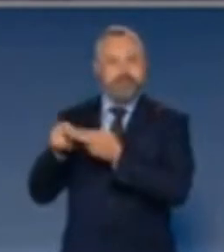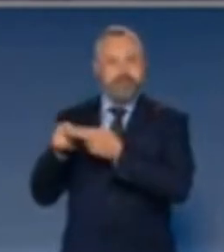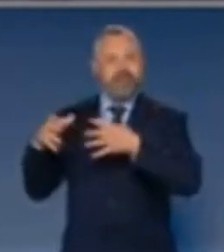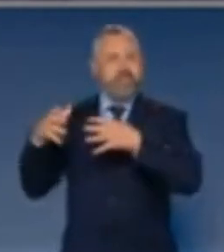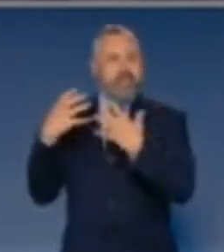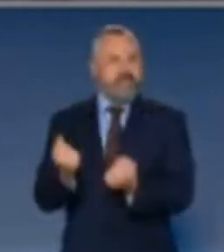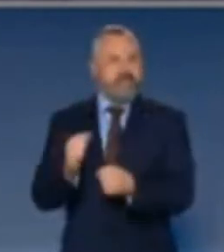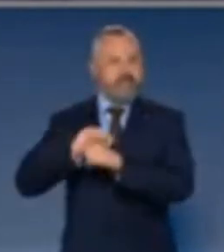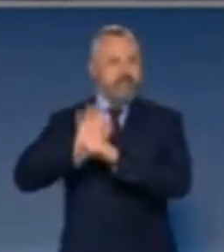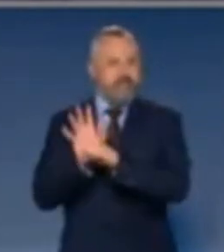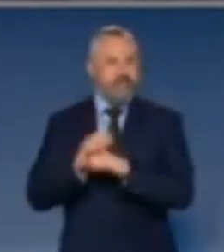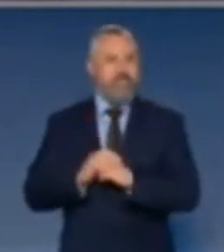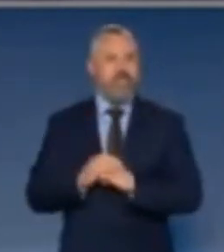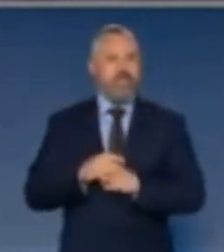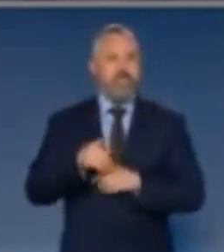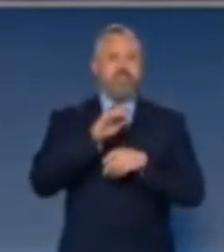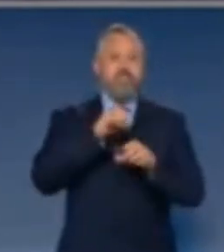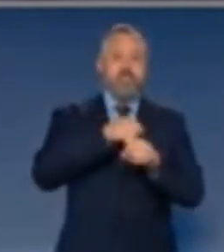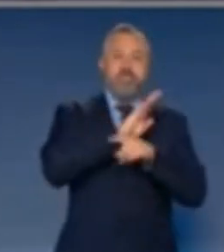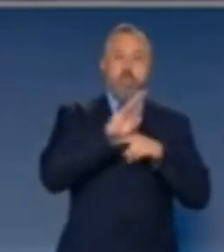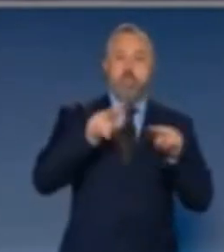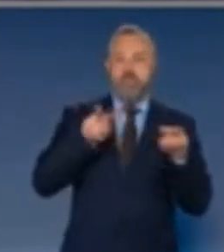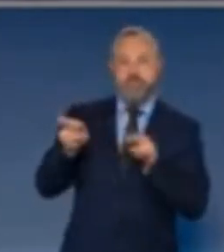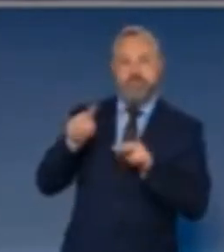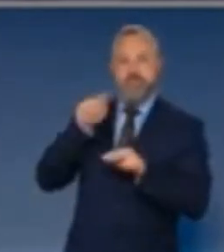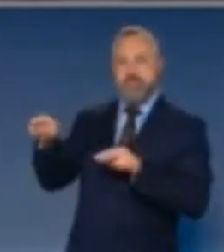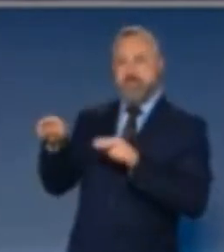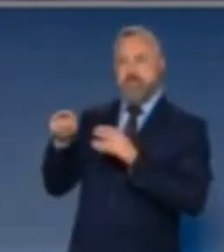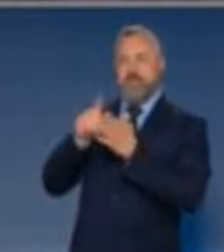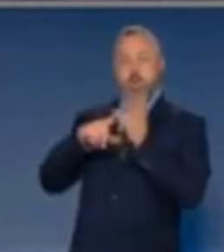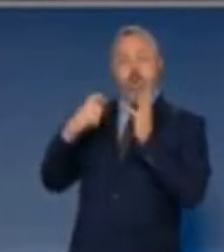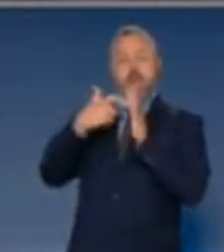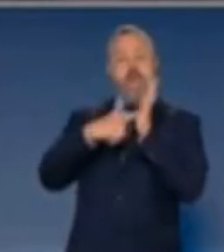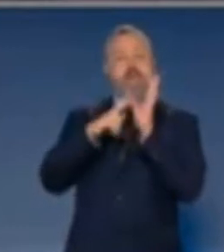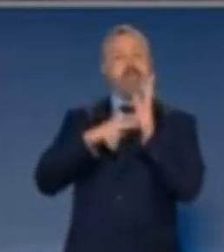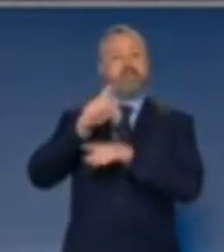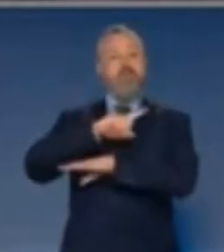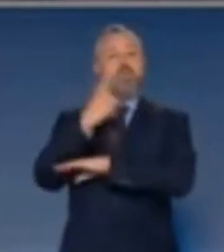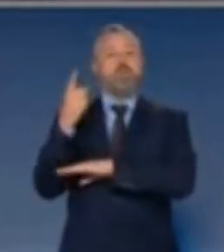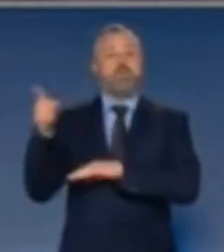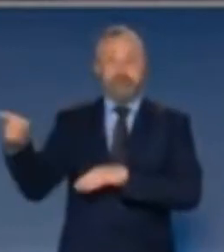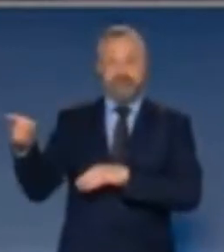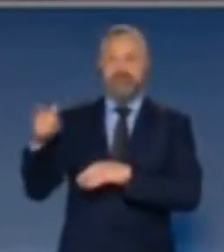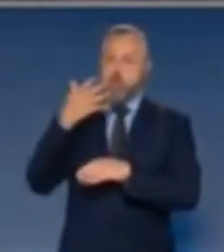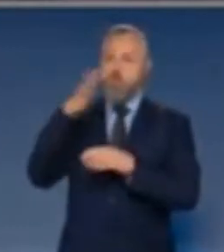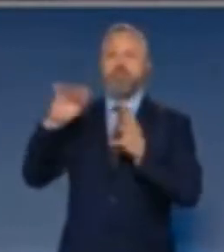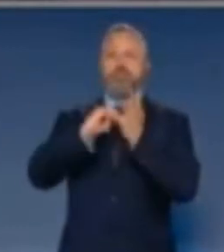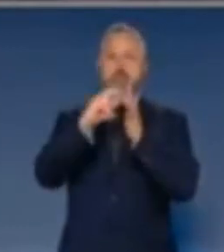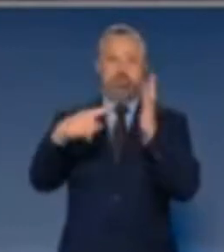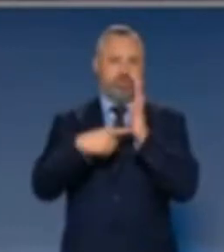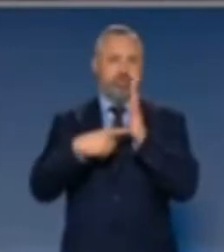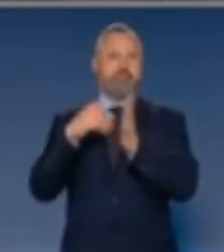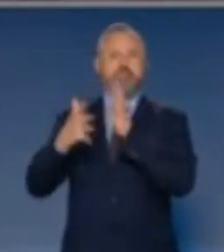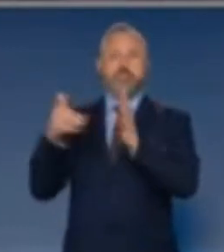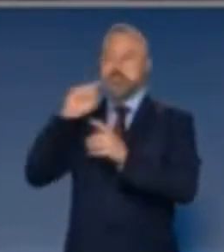a hotspot, and that will remain in place until the 6th of March of